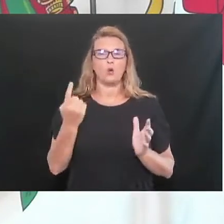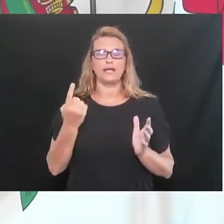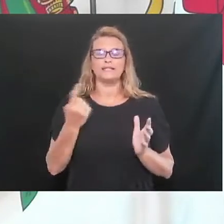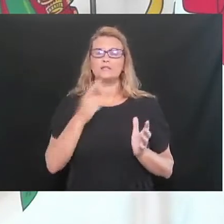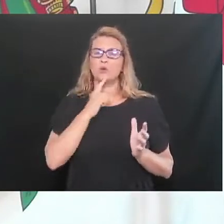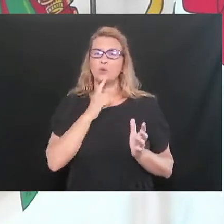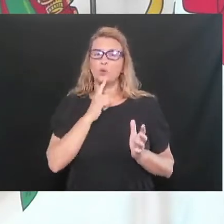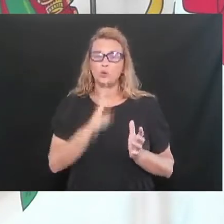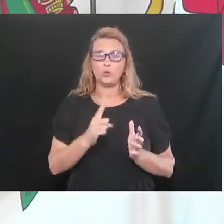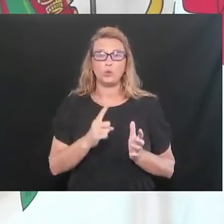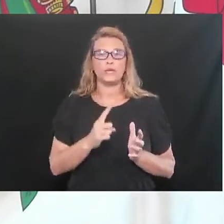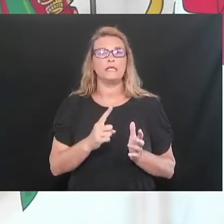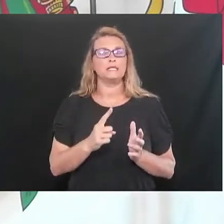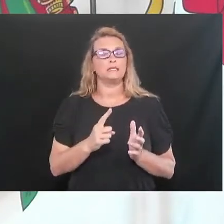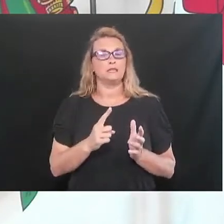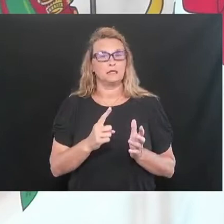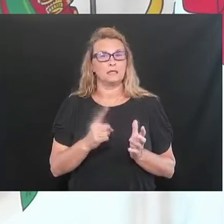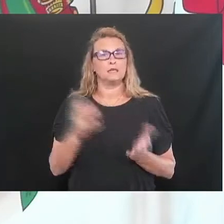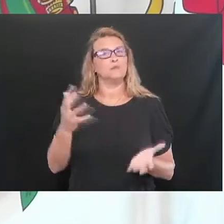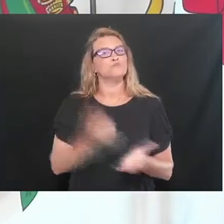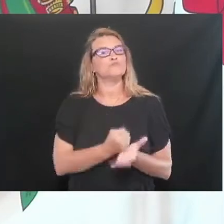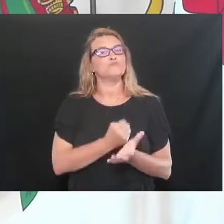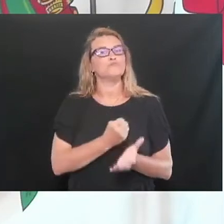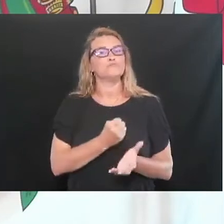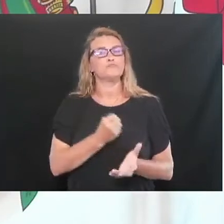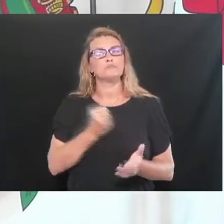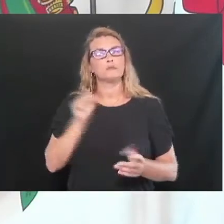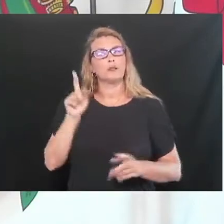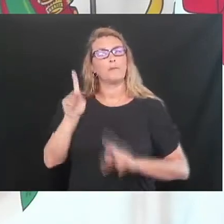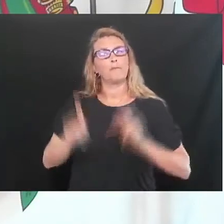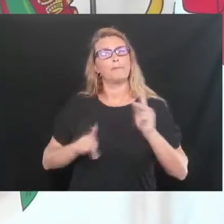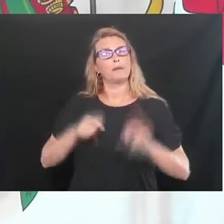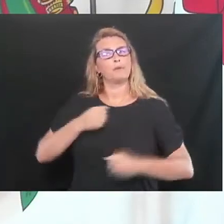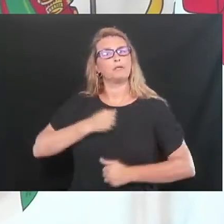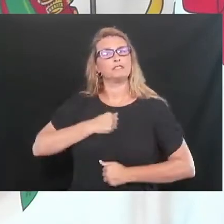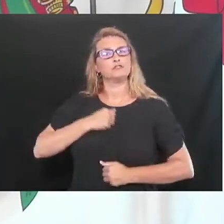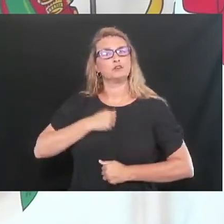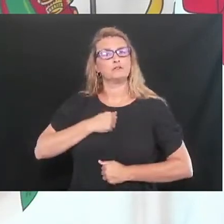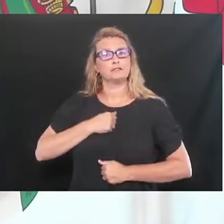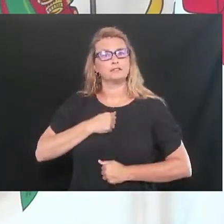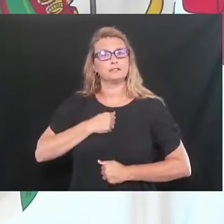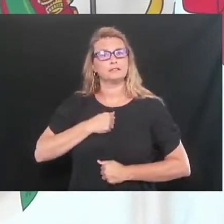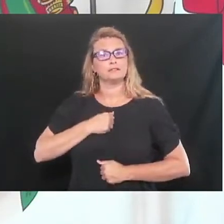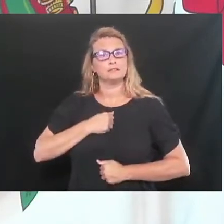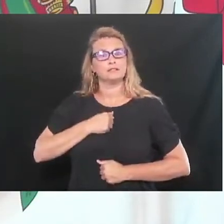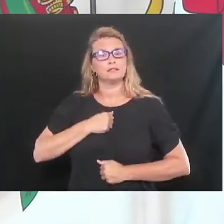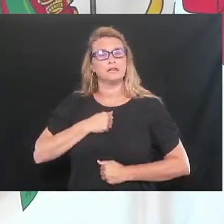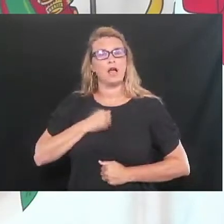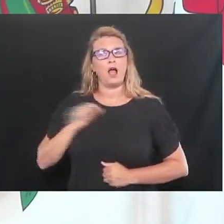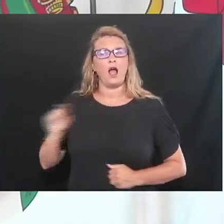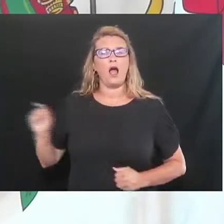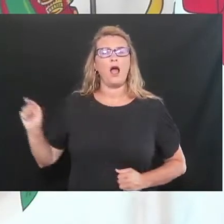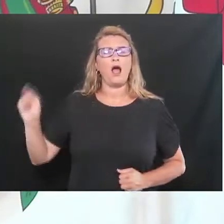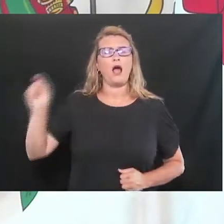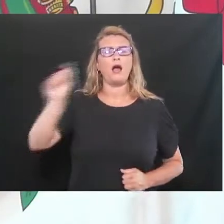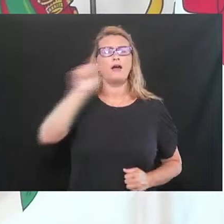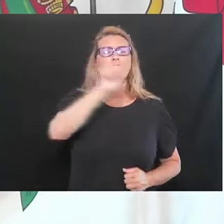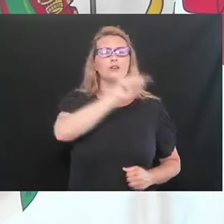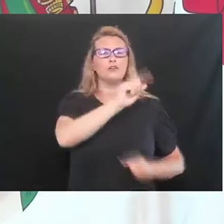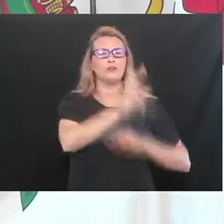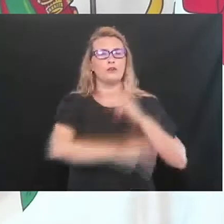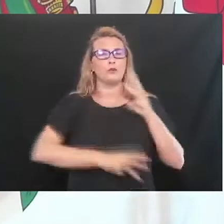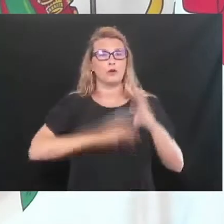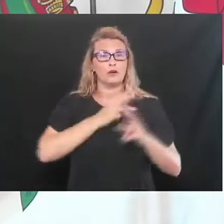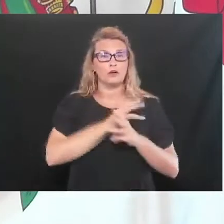We owe all that we have to these great people that are now in all areas of the world and all those that